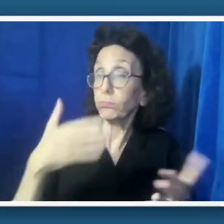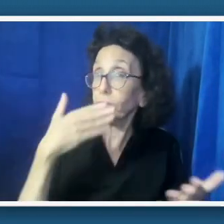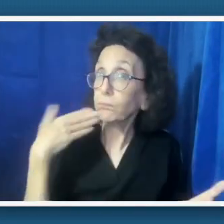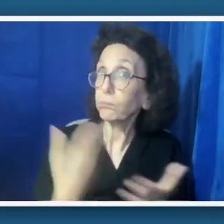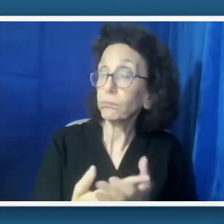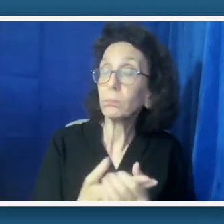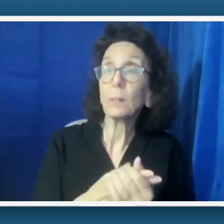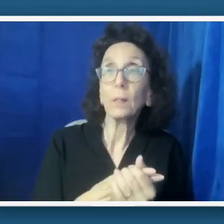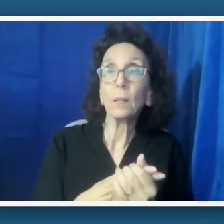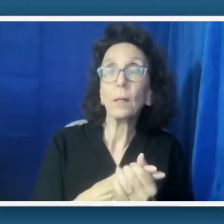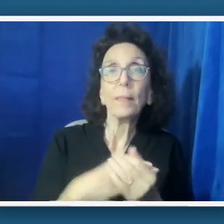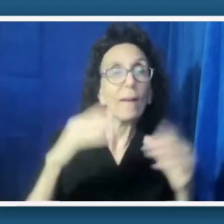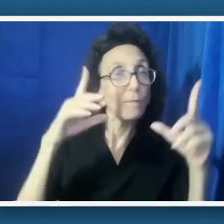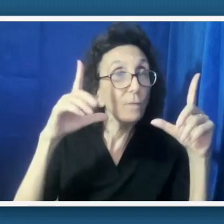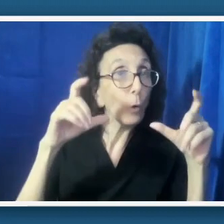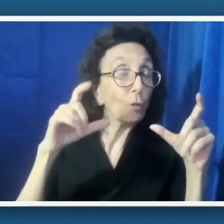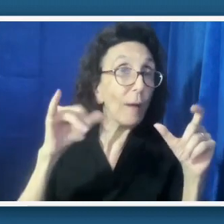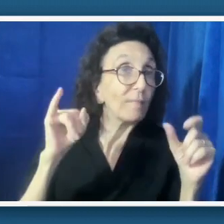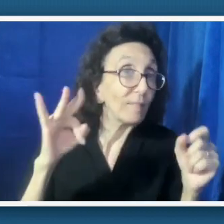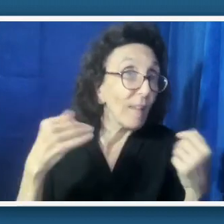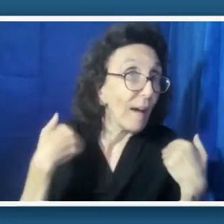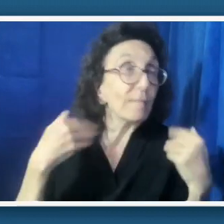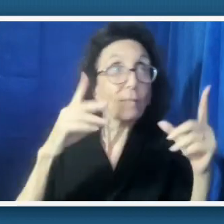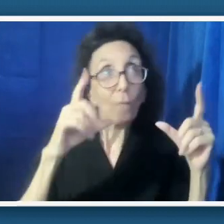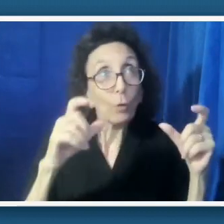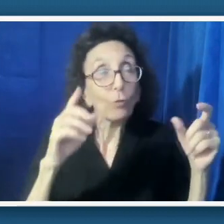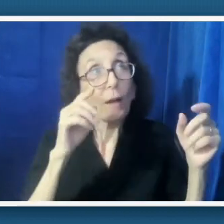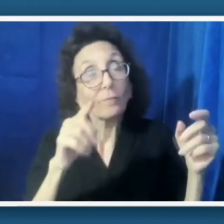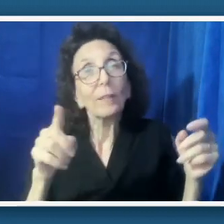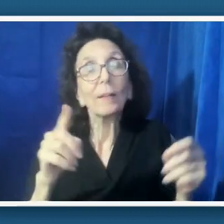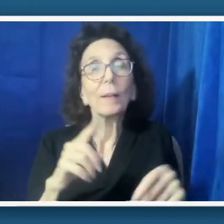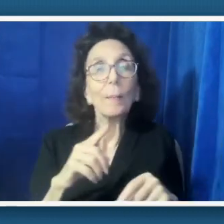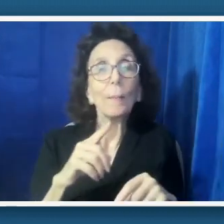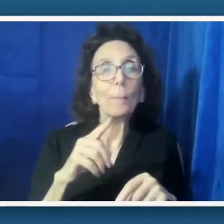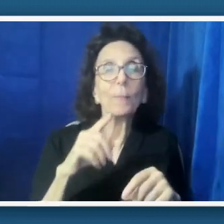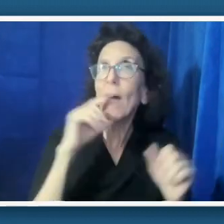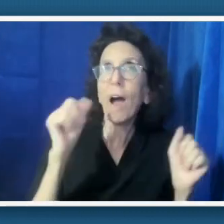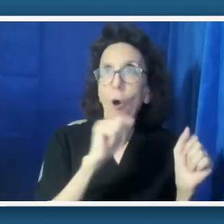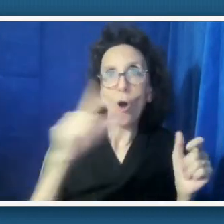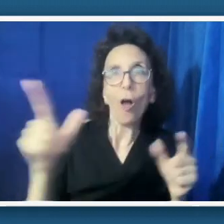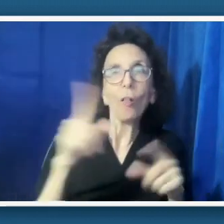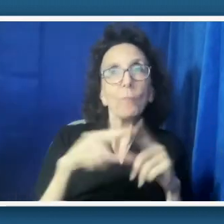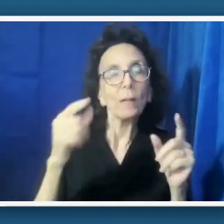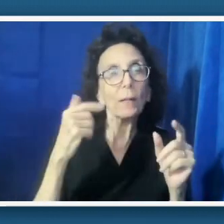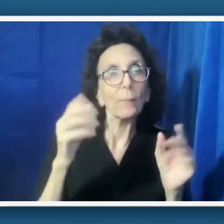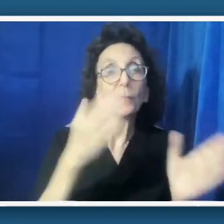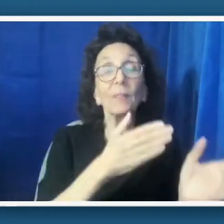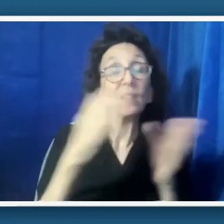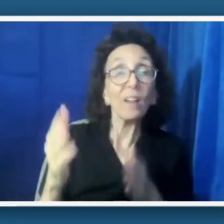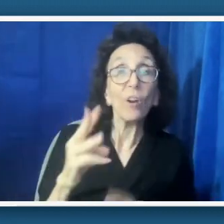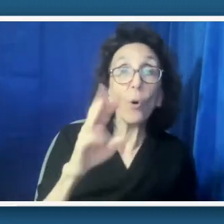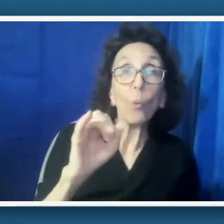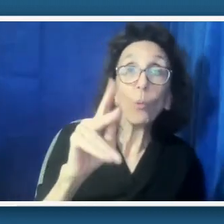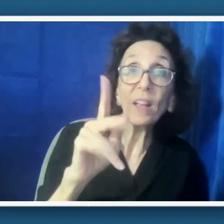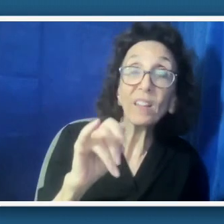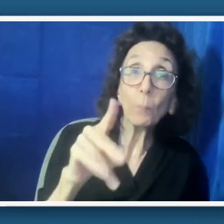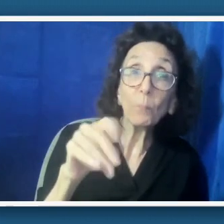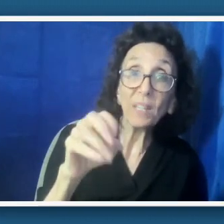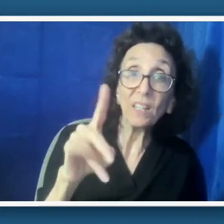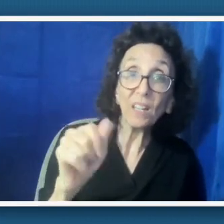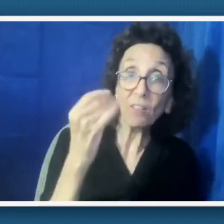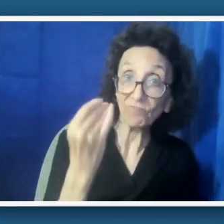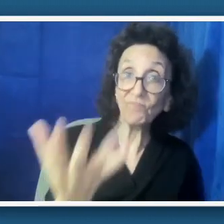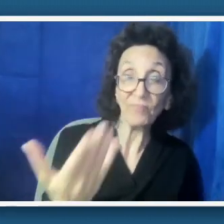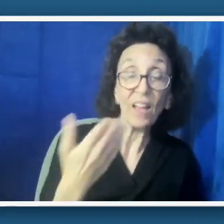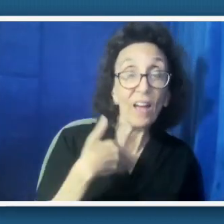They provide photographs when they can, but they don't have photographs for all. Wikipedia actually has a very good article about post